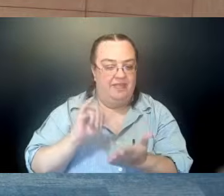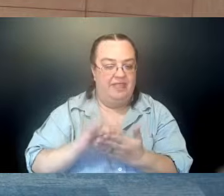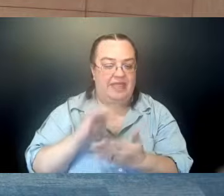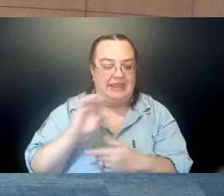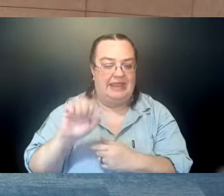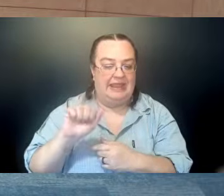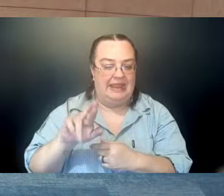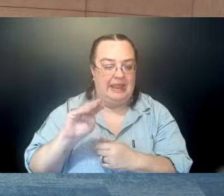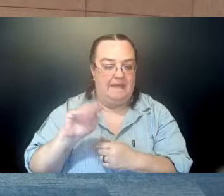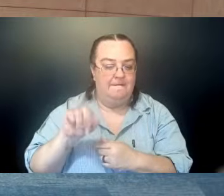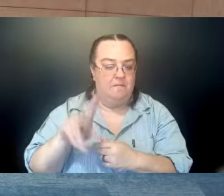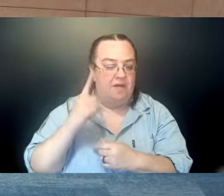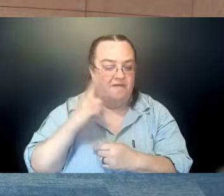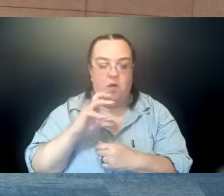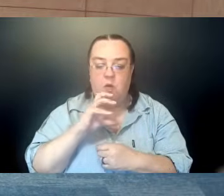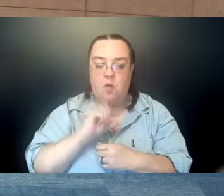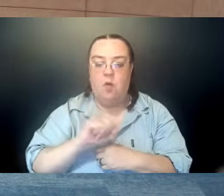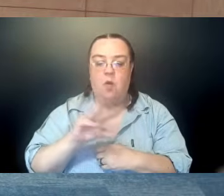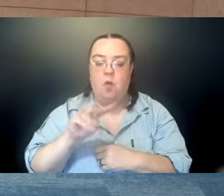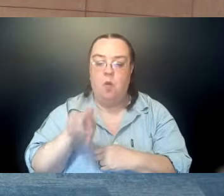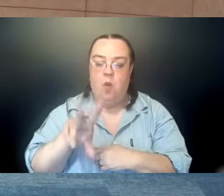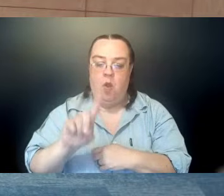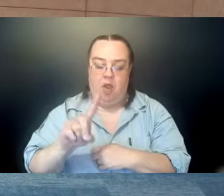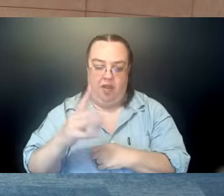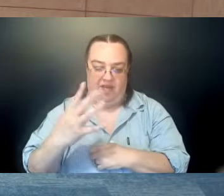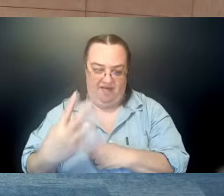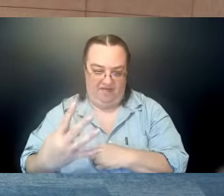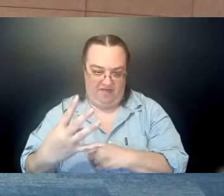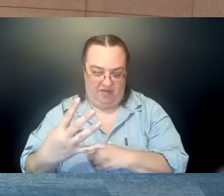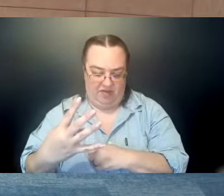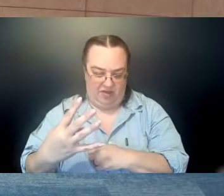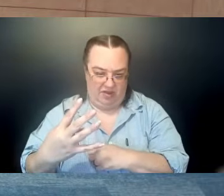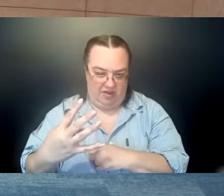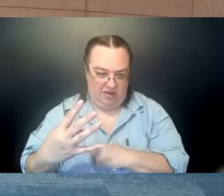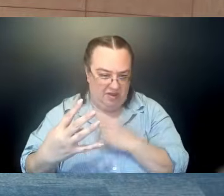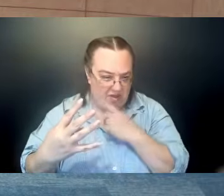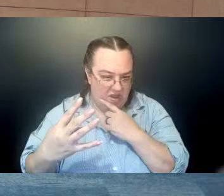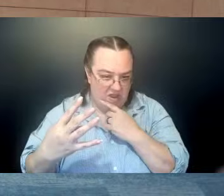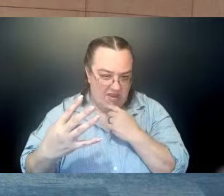Old Ward 4 and Old Ward 4 youth.